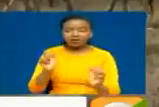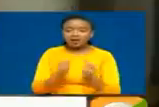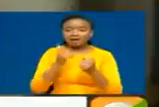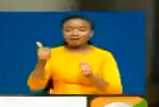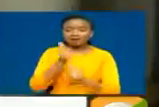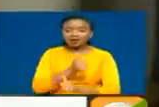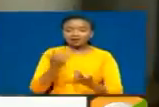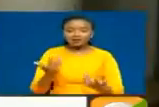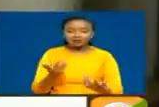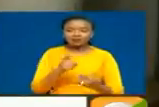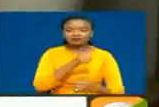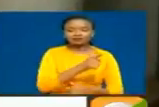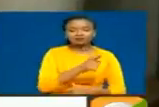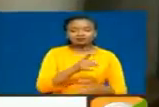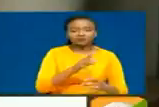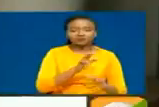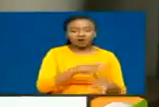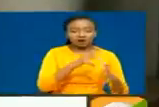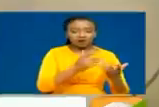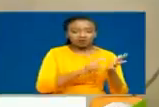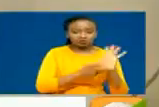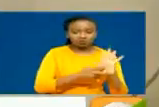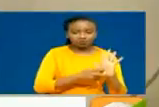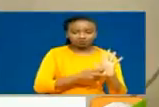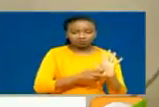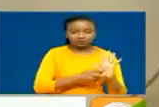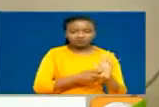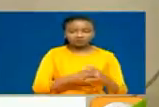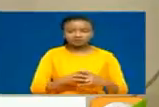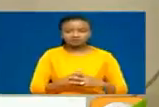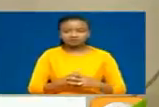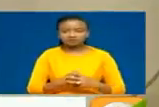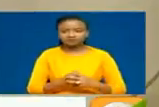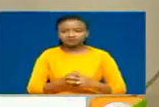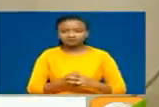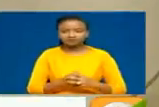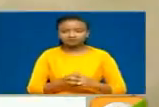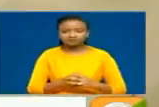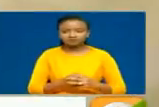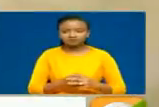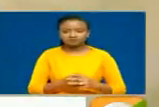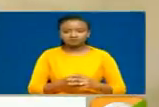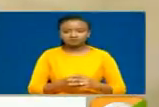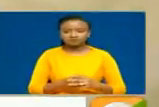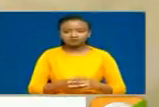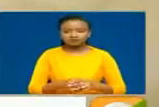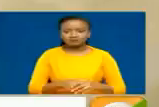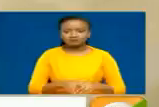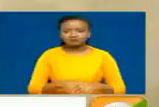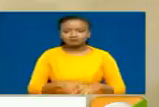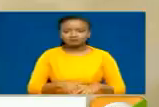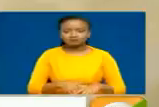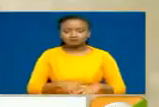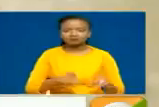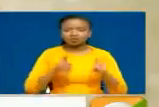Kenya Climate Smart Agricultural Project. She sells a liter of the camel milk at 100 shillings. We have got